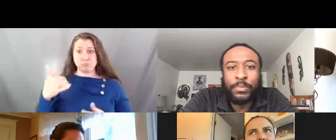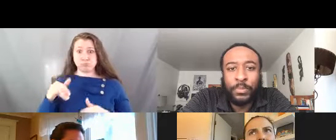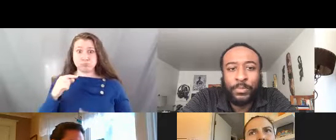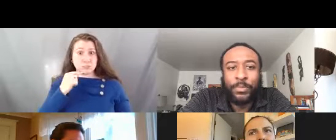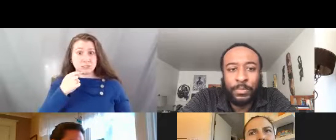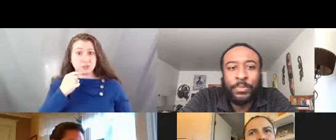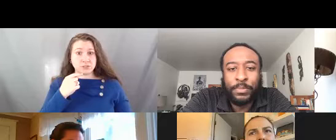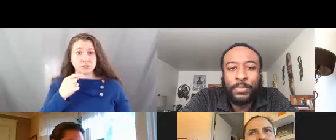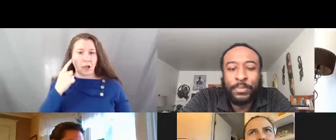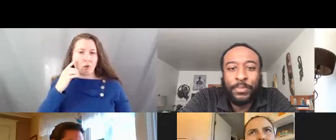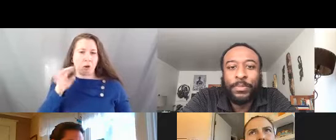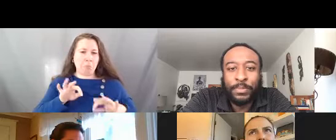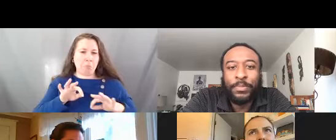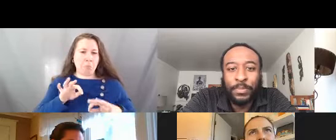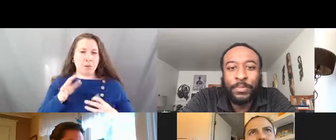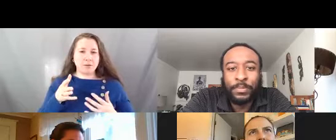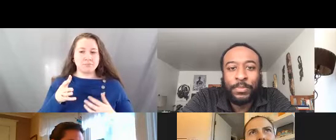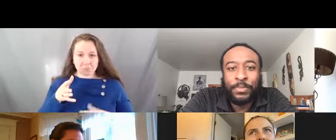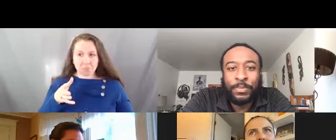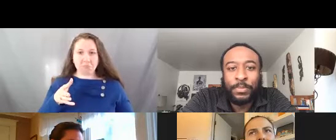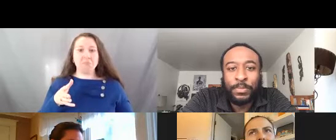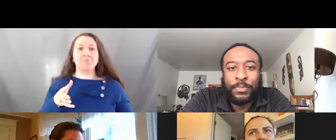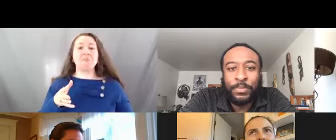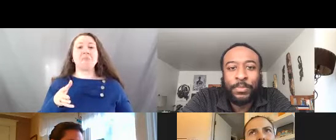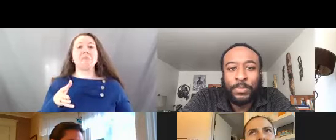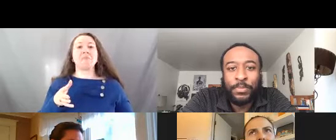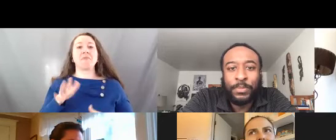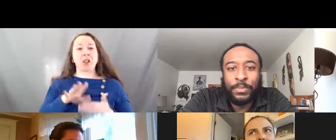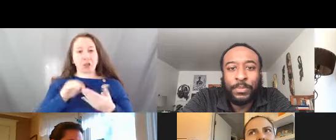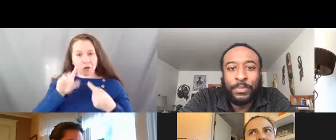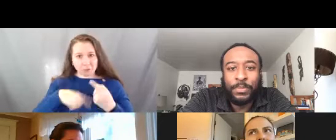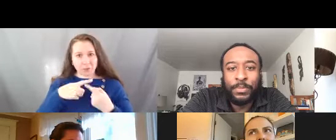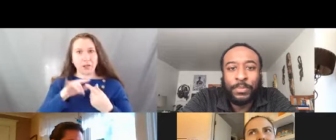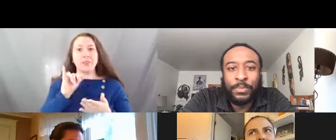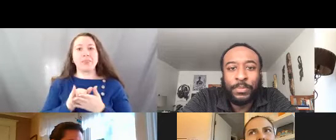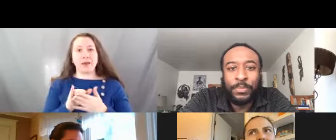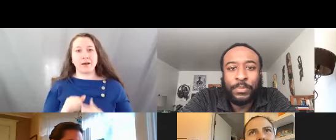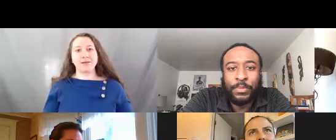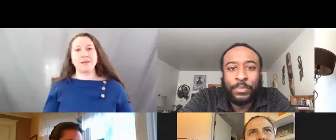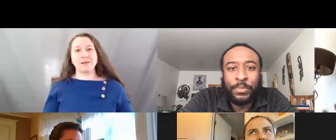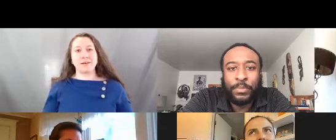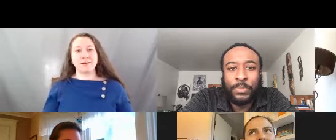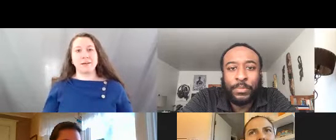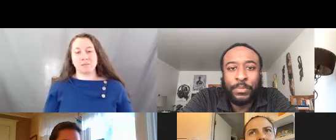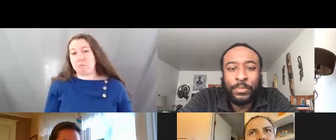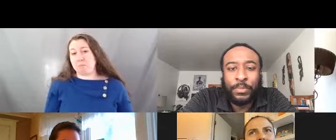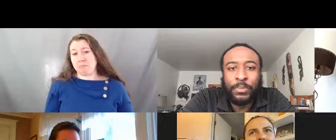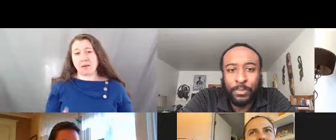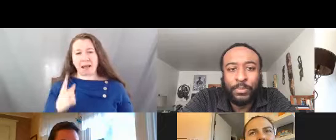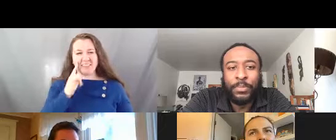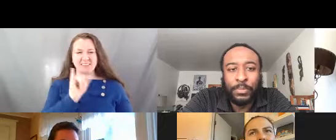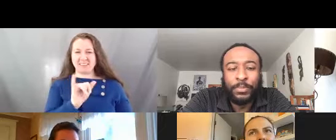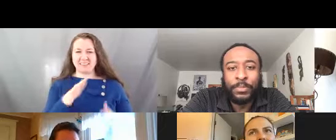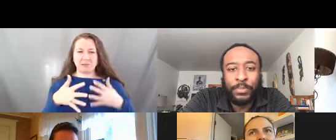serious, right? So that was something that I was also introduced to. As far as, I guess, I don't know if that, I think that's just American